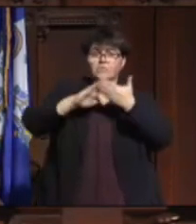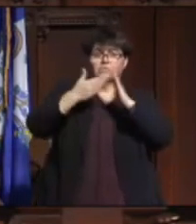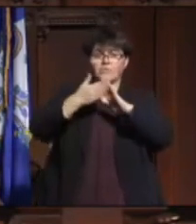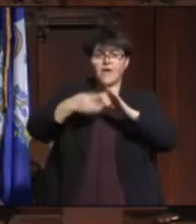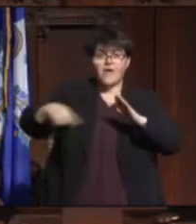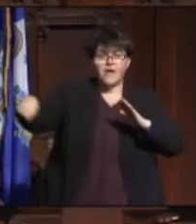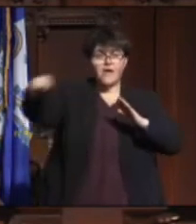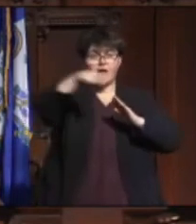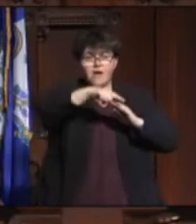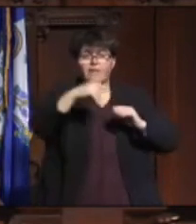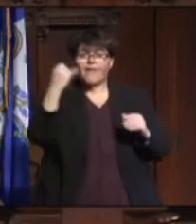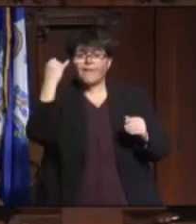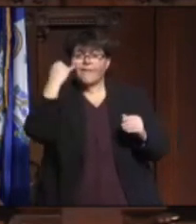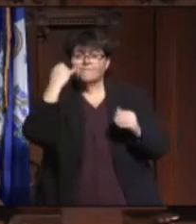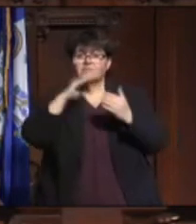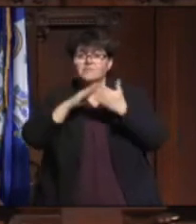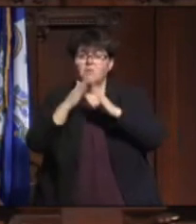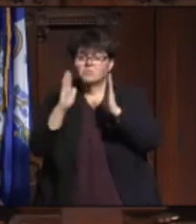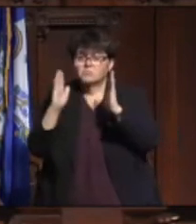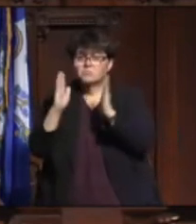have room to grow.